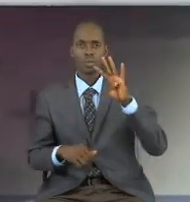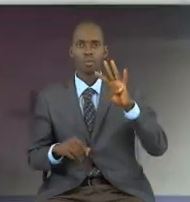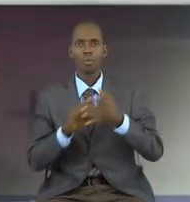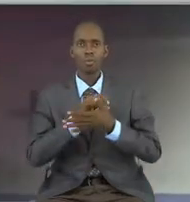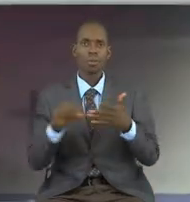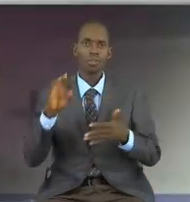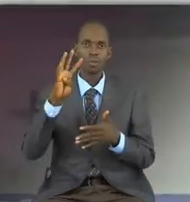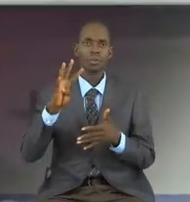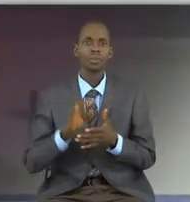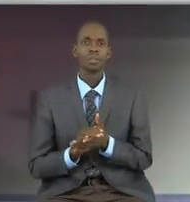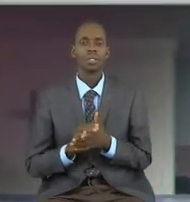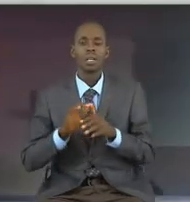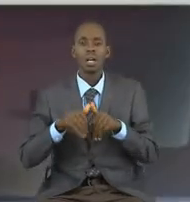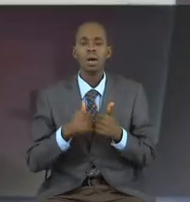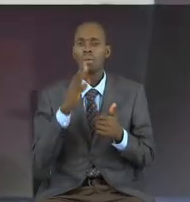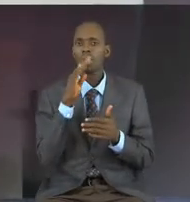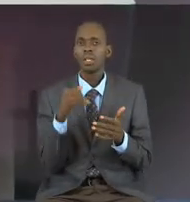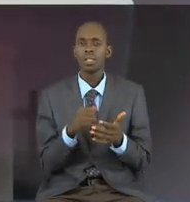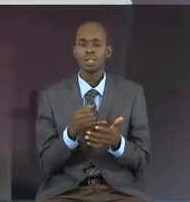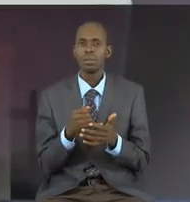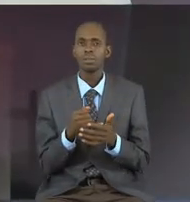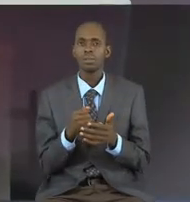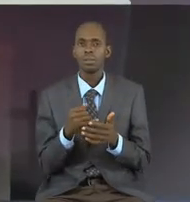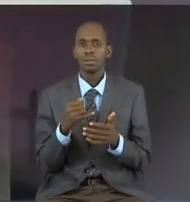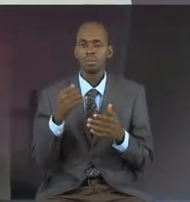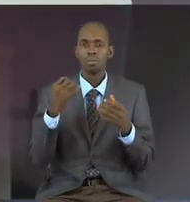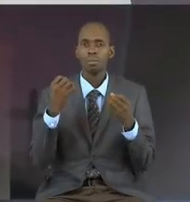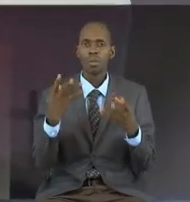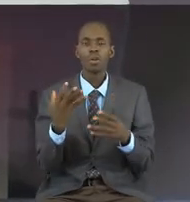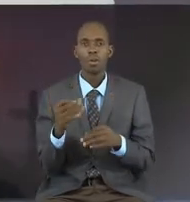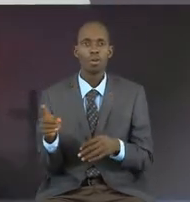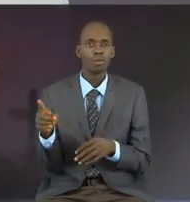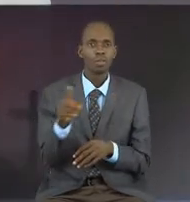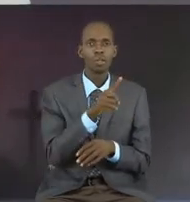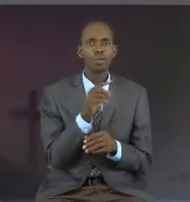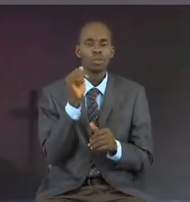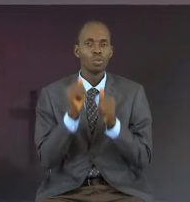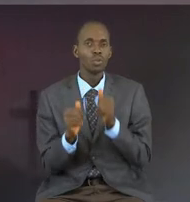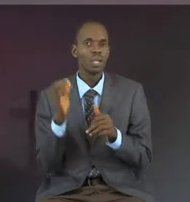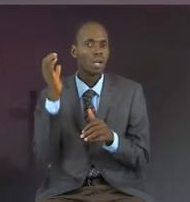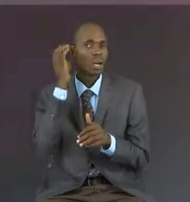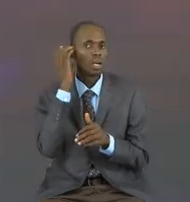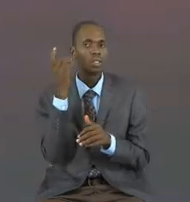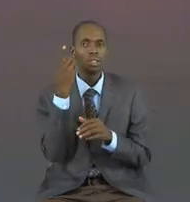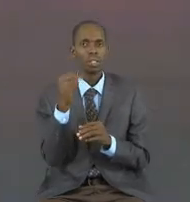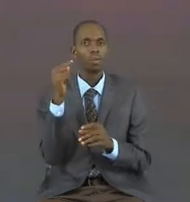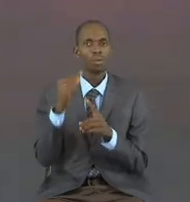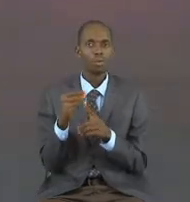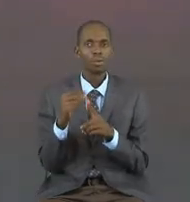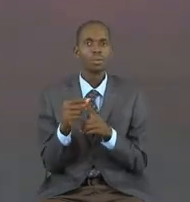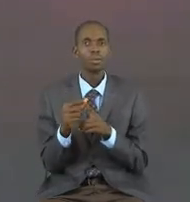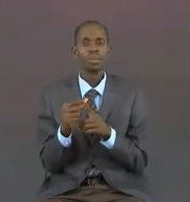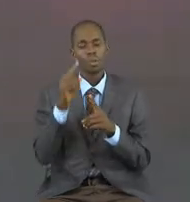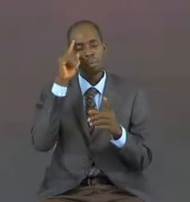4, how be each many of them which heard the word